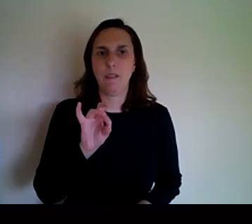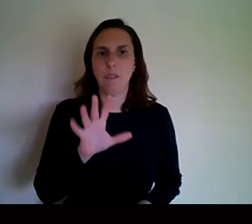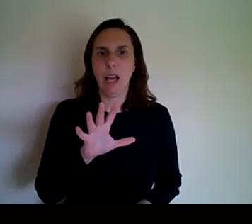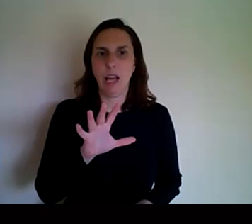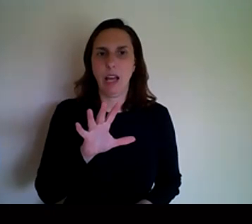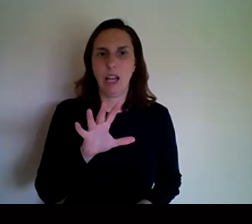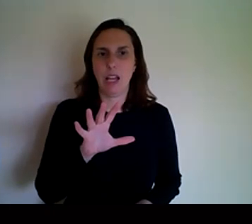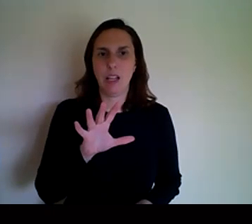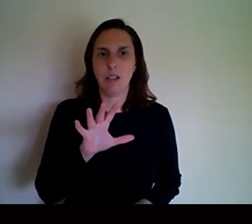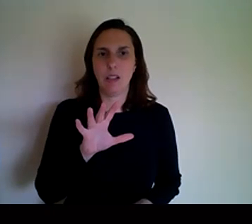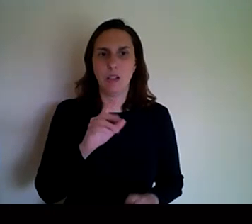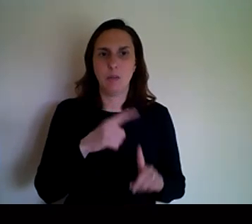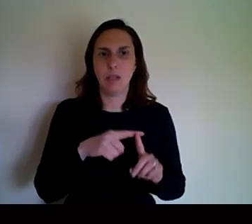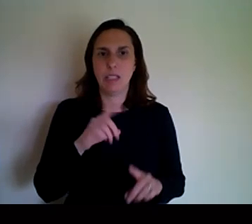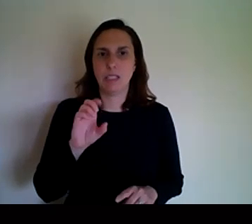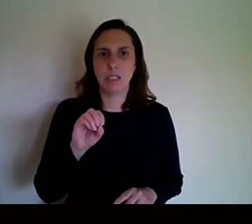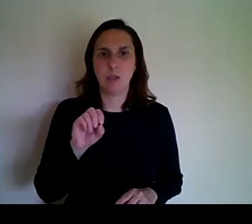0.85 plus